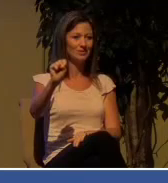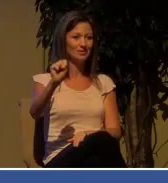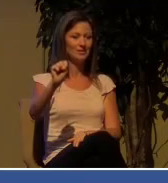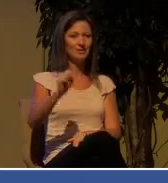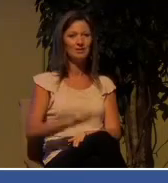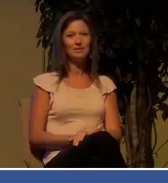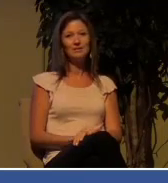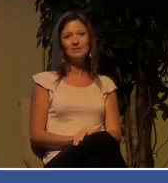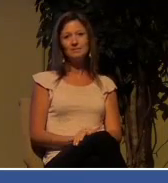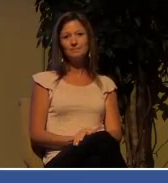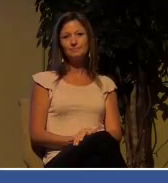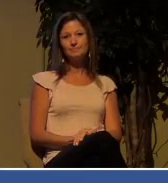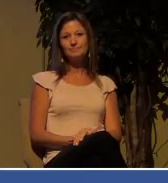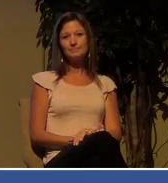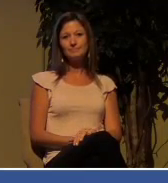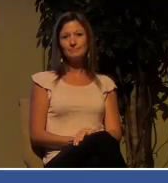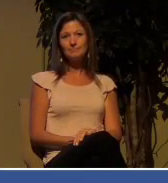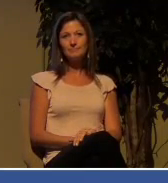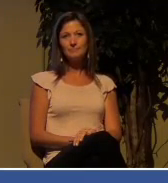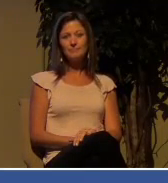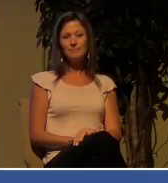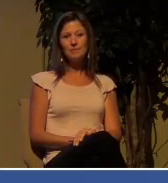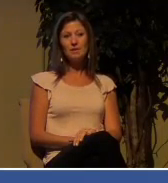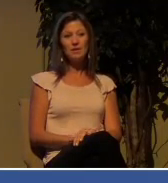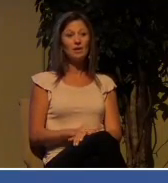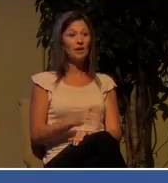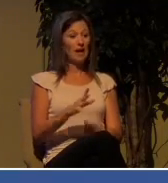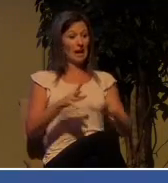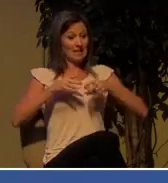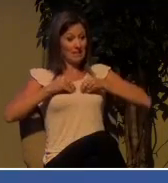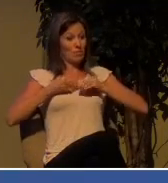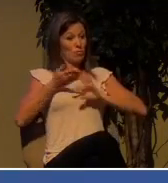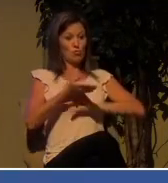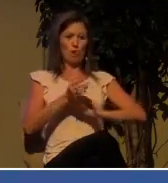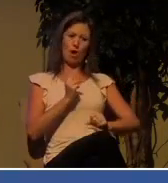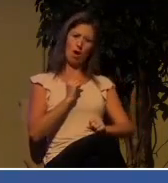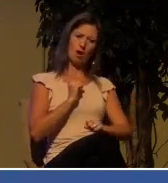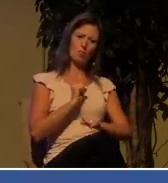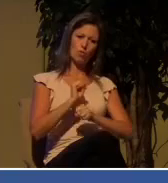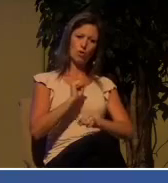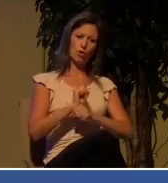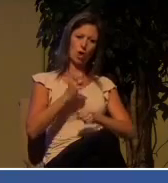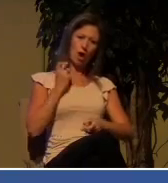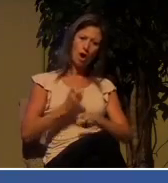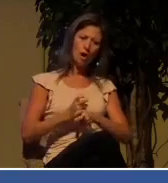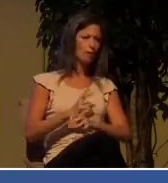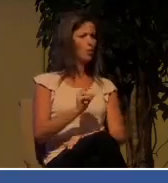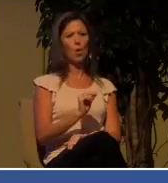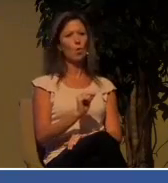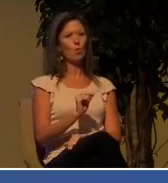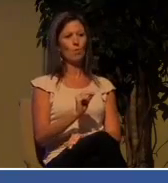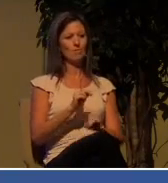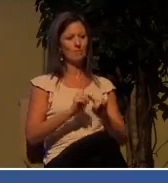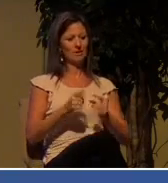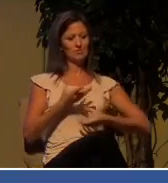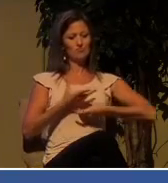sacrifice. You didn't come in by hard work, but by putting your trust in a